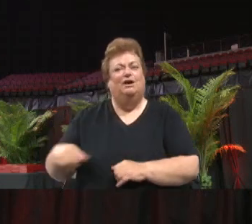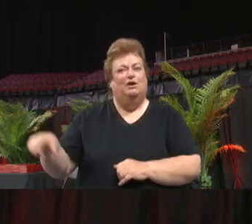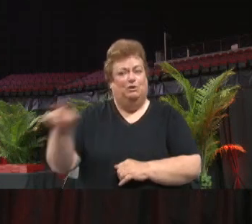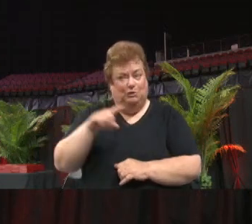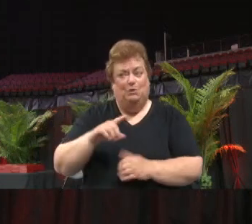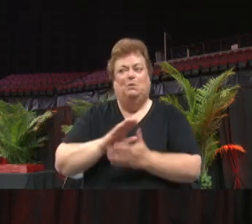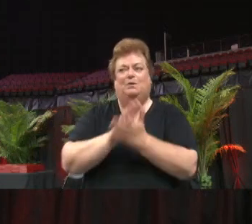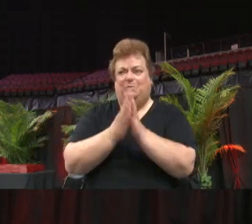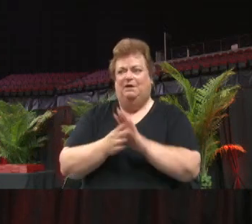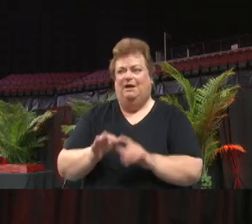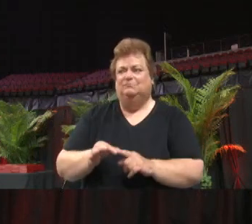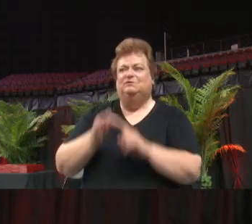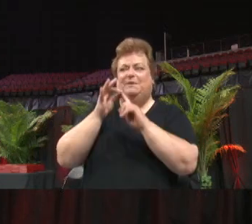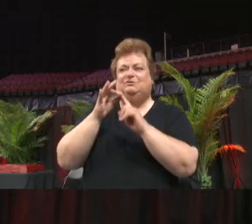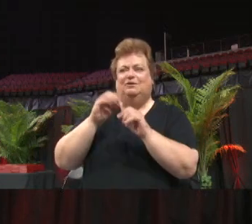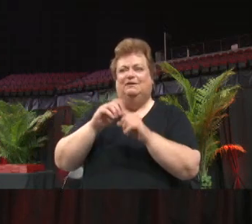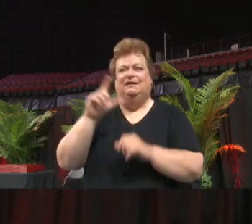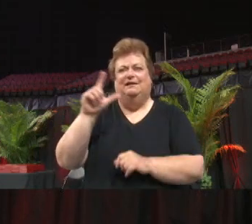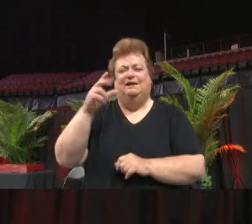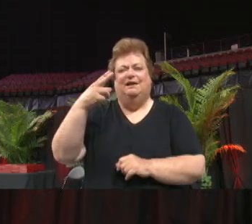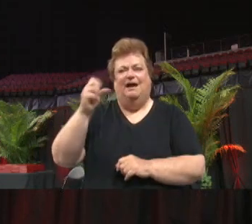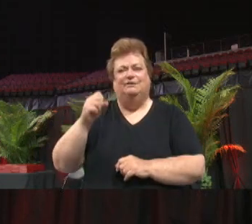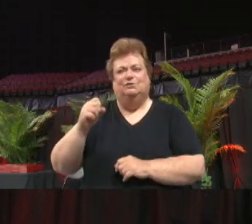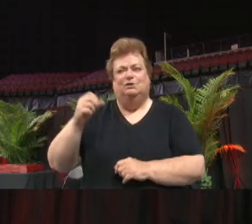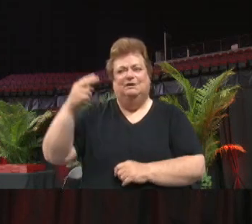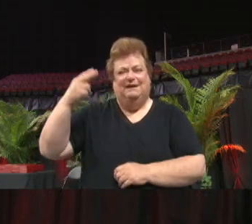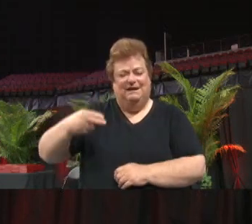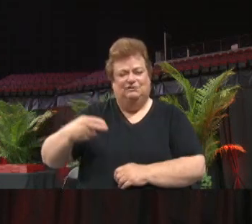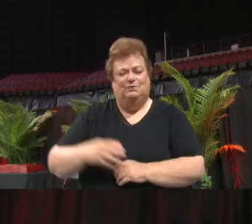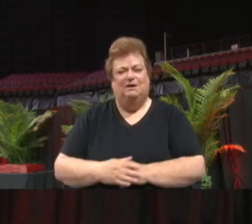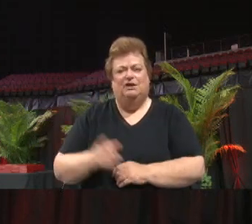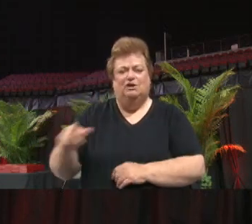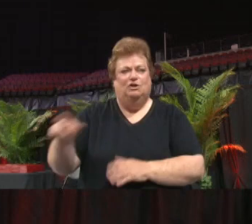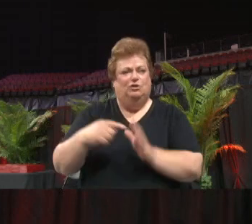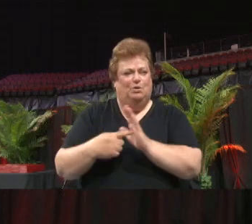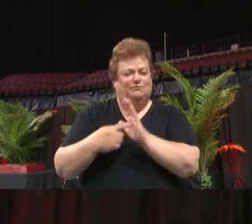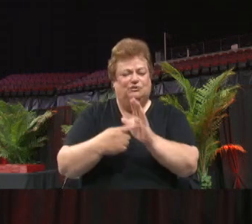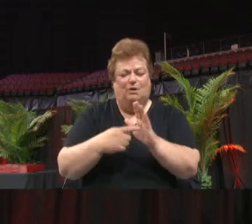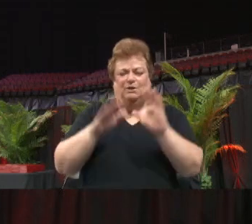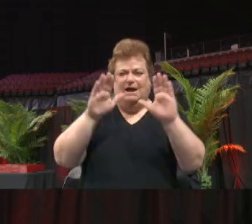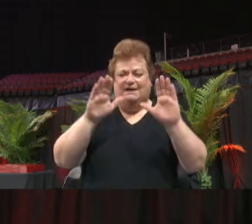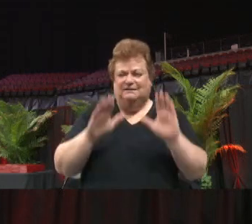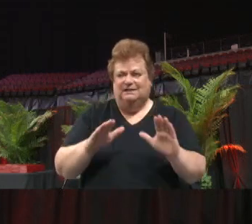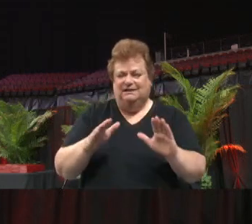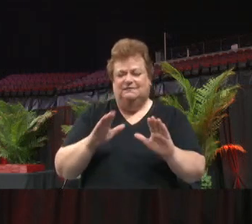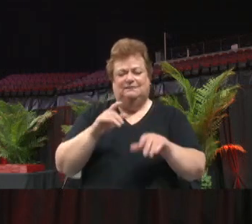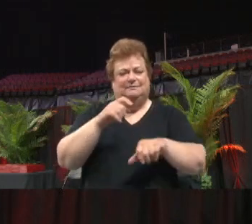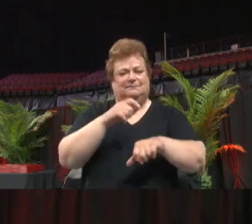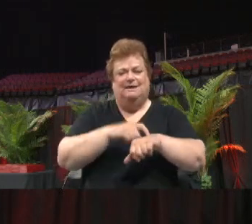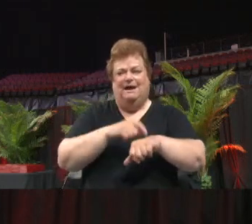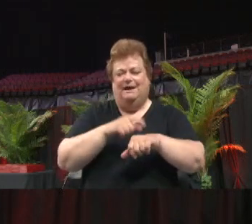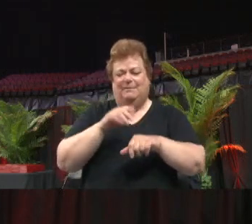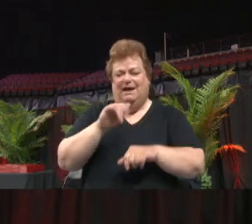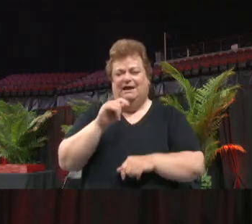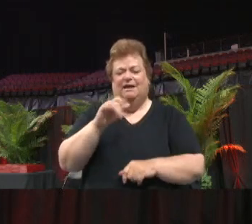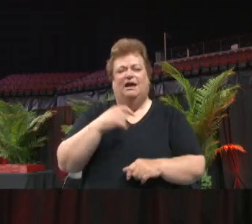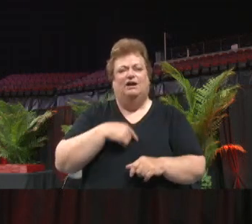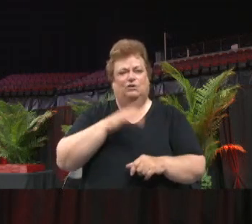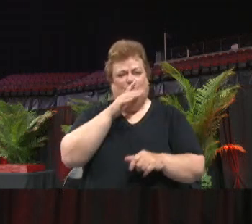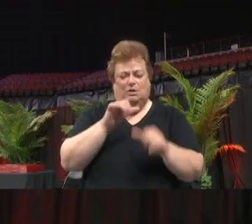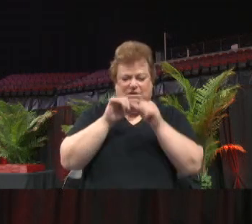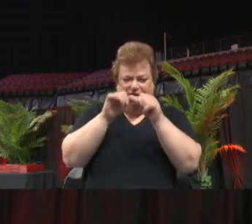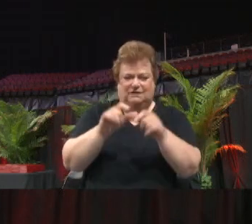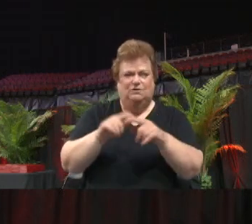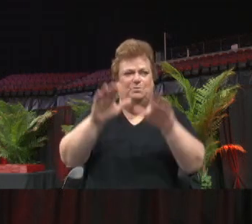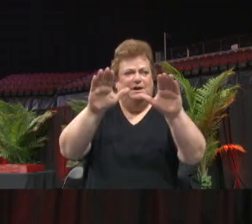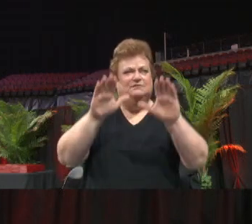special in Lincoln High history. You've shown excellence throughout your time at Lincoln High as well, and I have no doubt that you'll continue to be excellent as